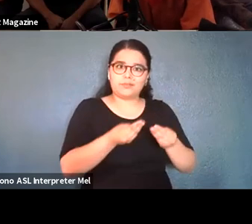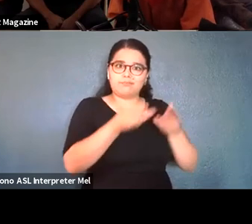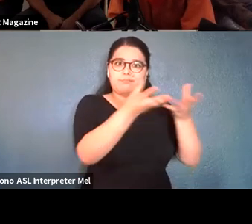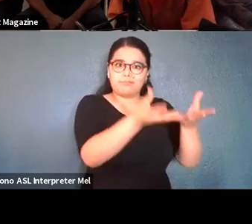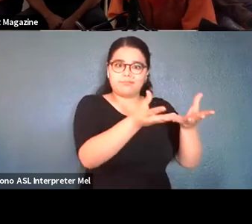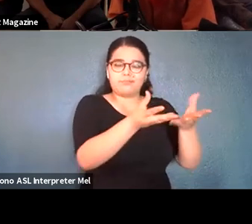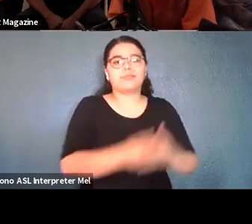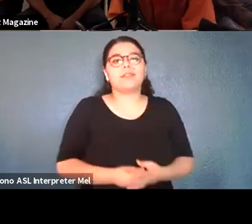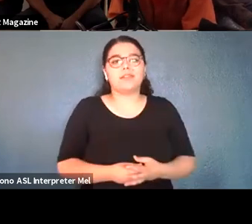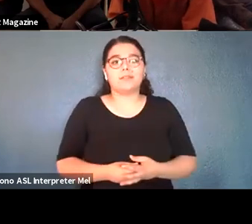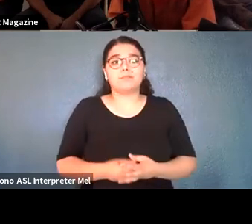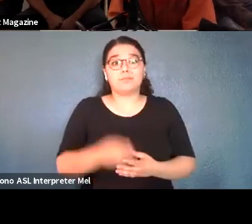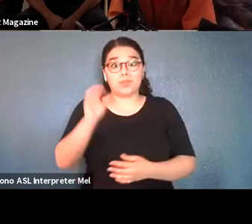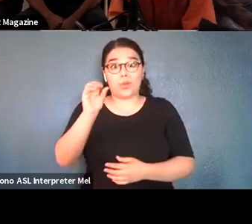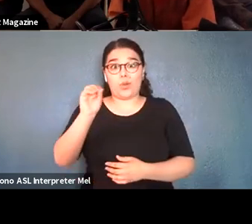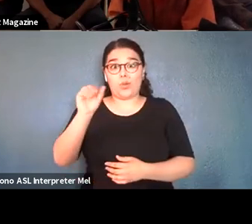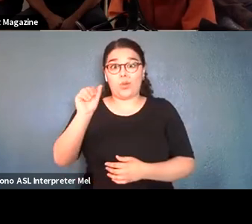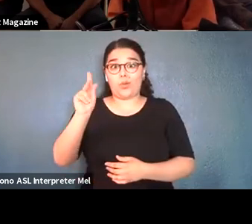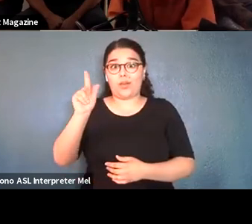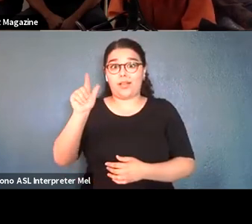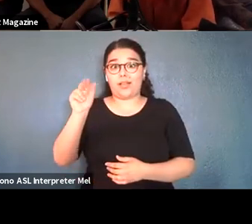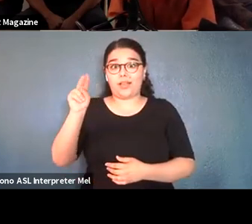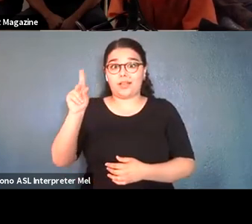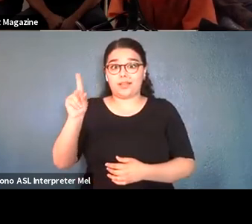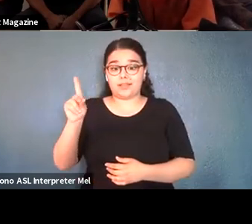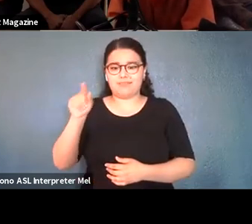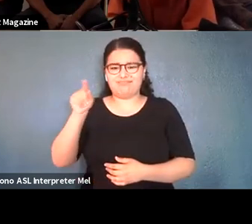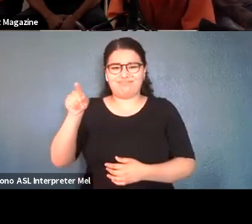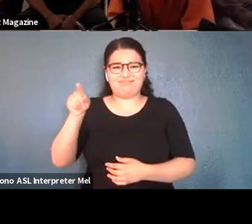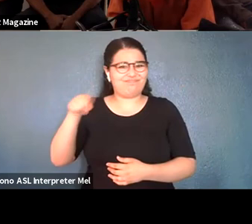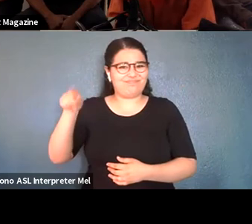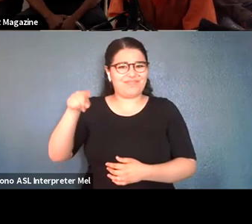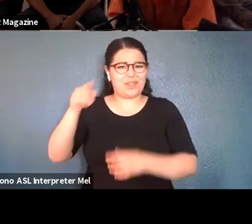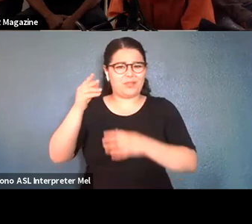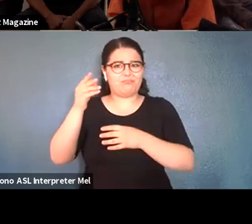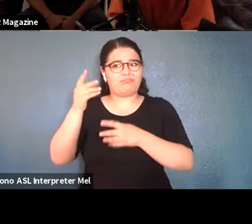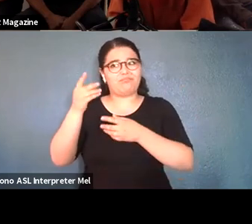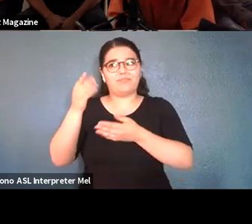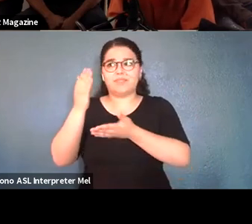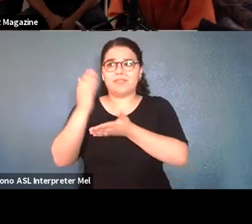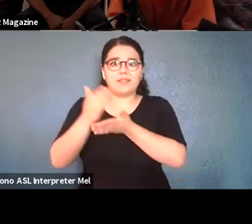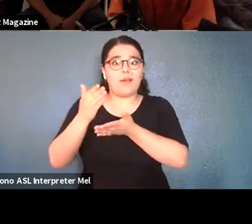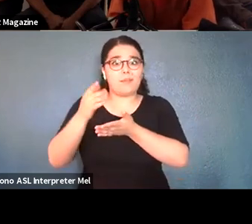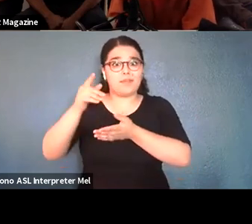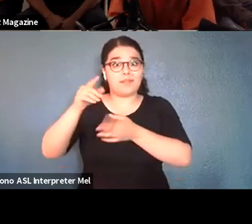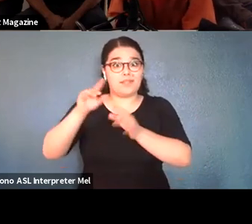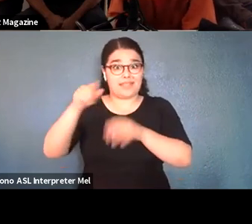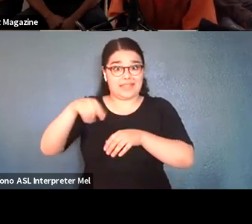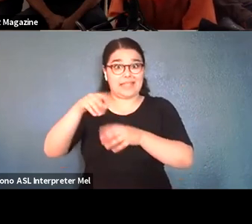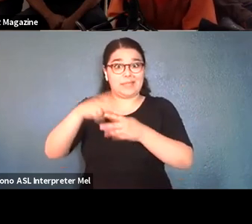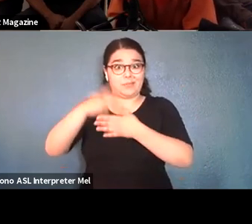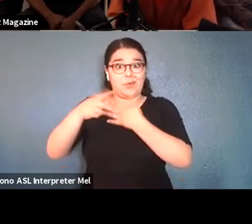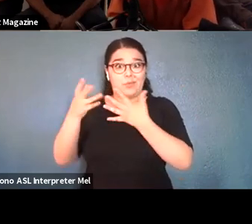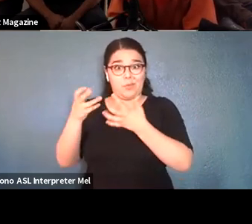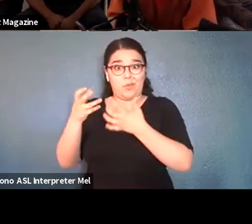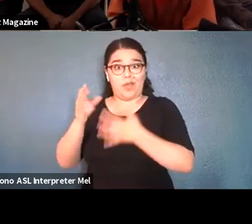resist the city of Oakland, who has stopped Homefulness from finishing 8